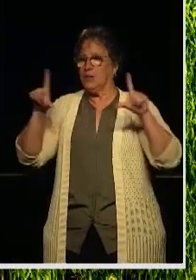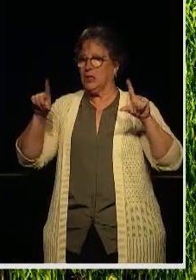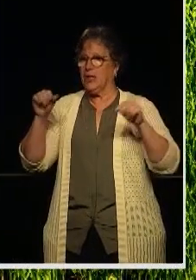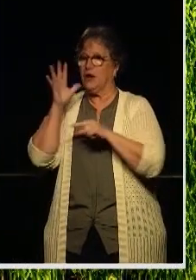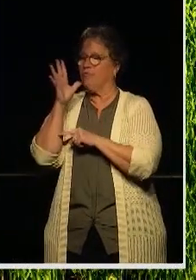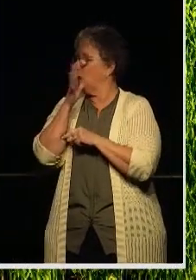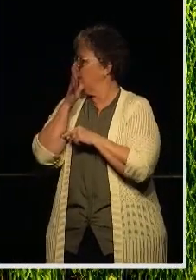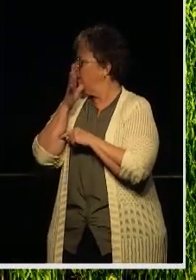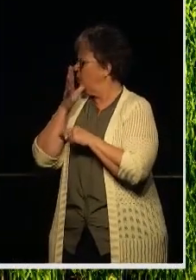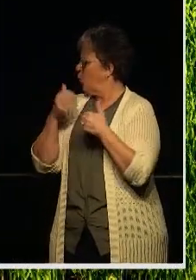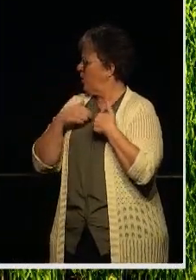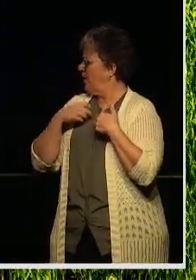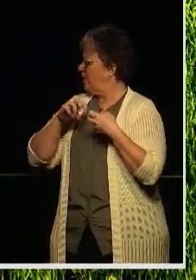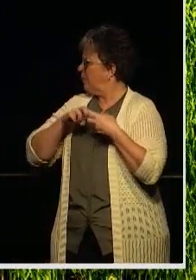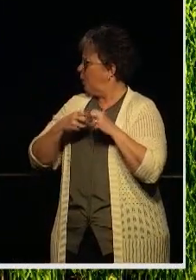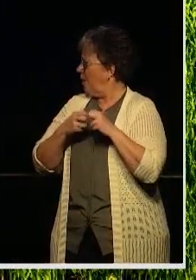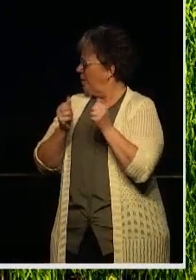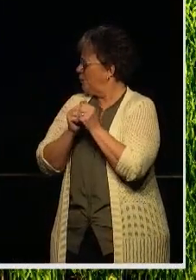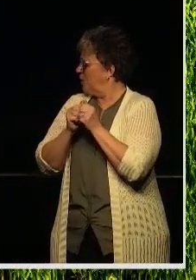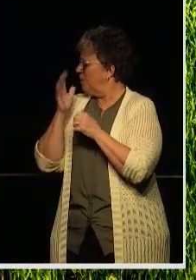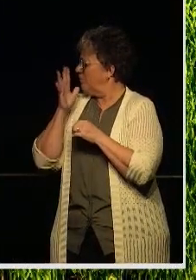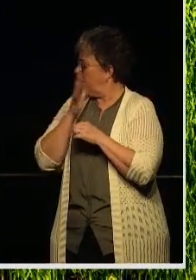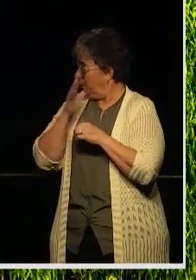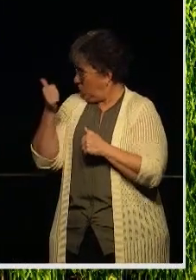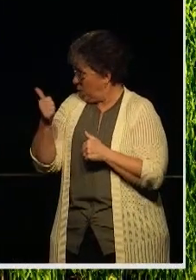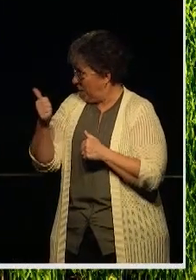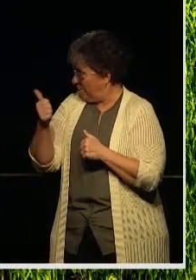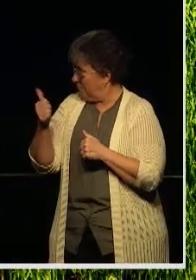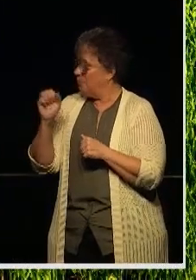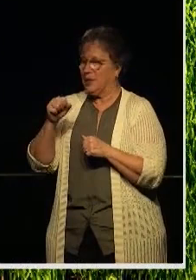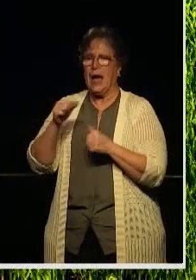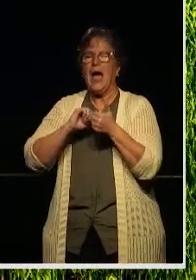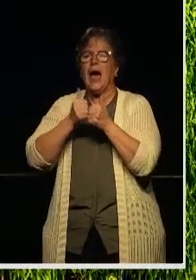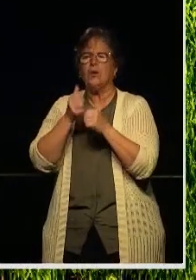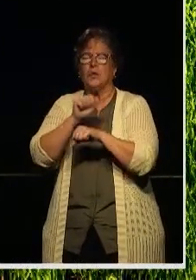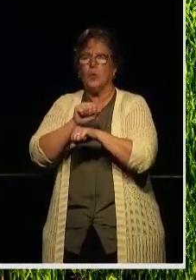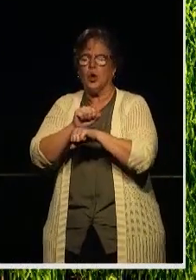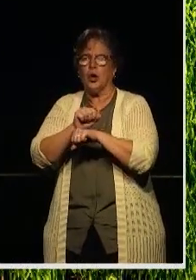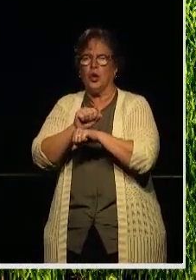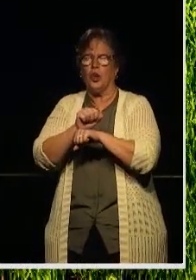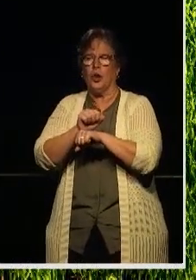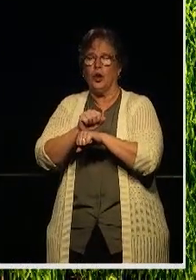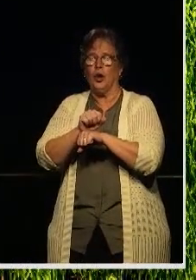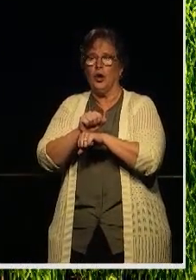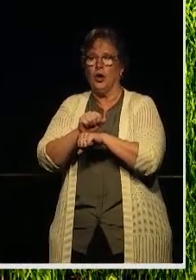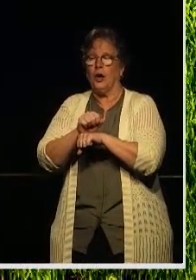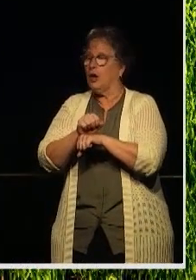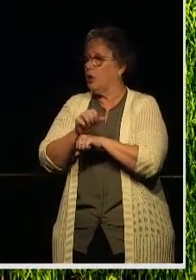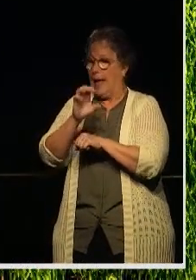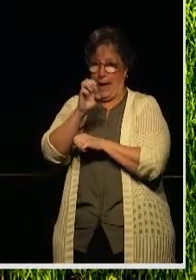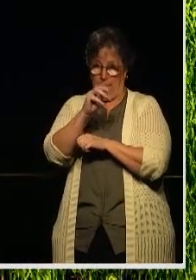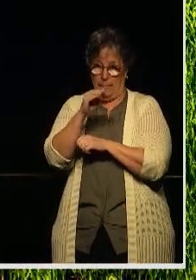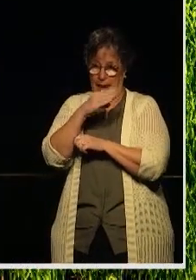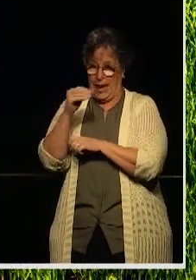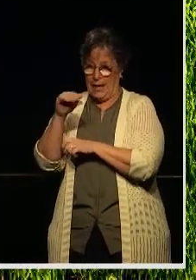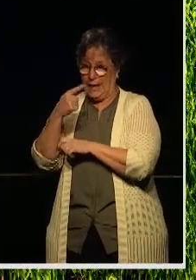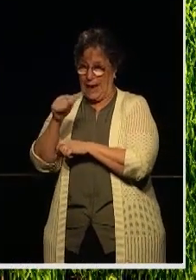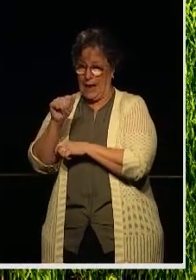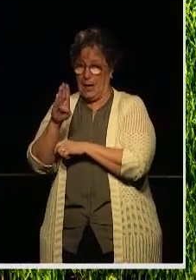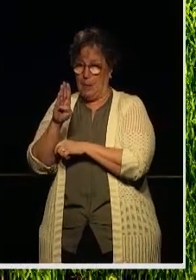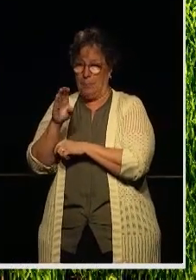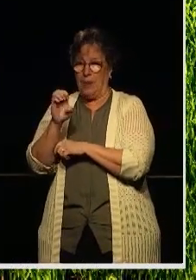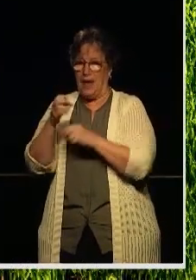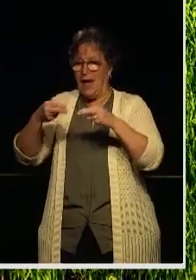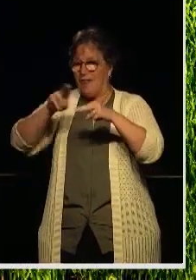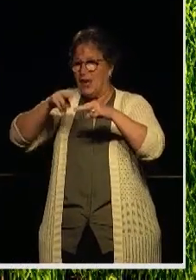We're having some issues changing slides here. Are we good? Good, yeah. How does this work? Well, Emma and Gabe here have been able to increase the